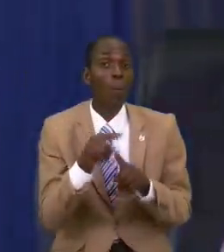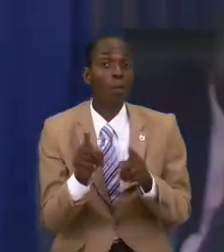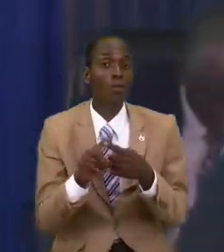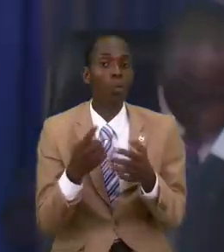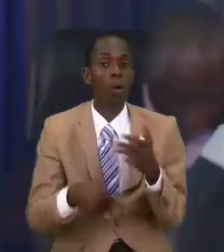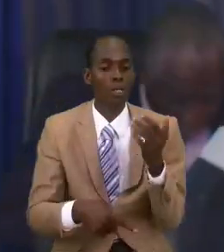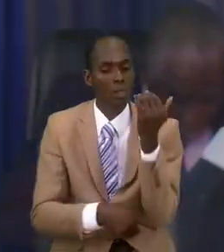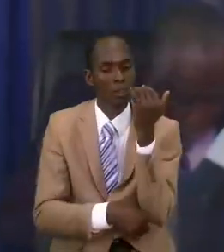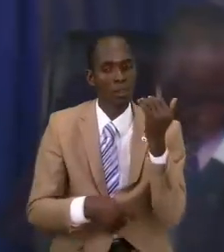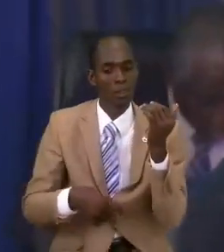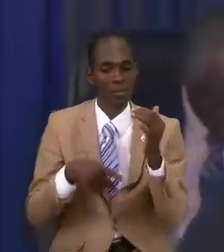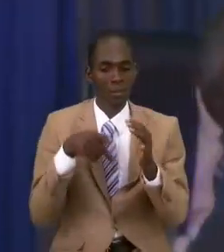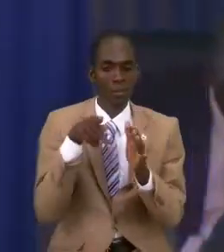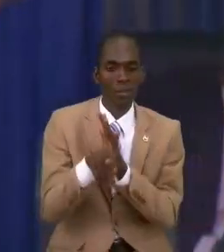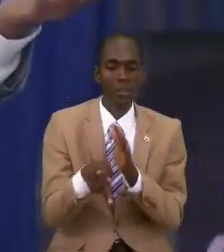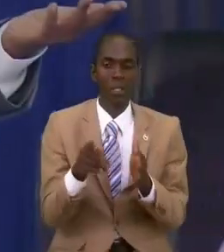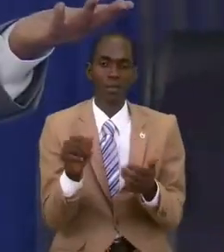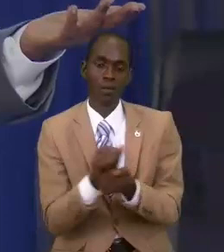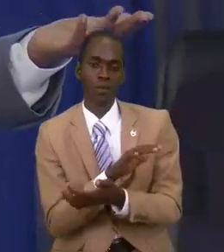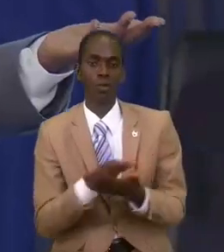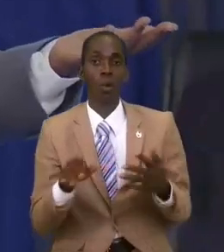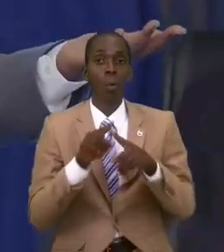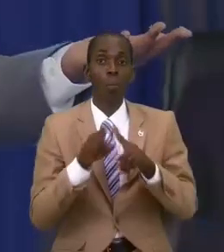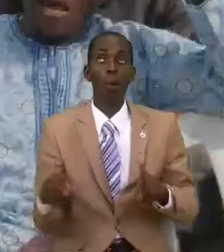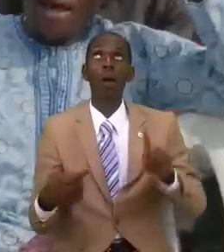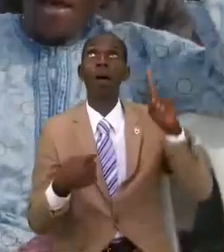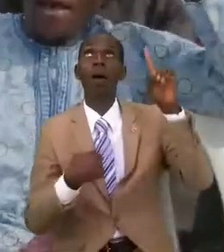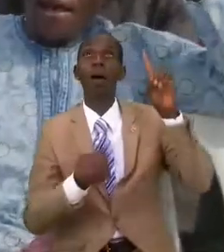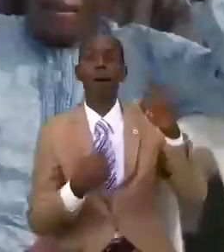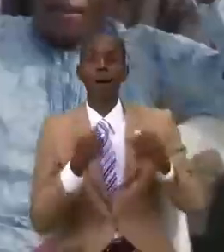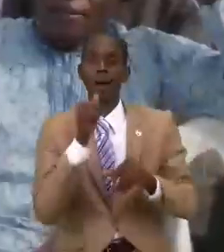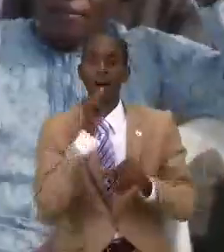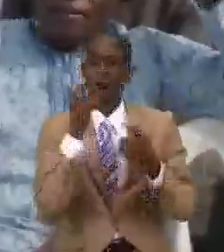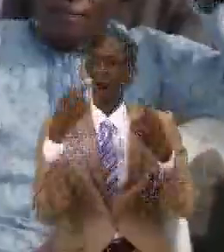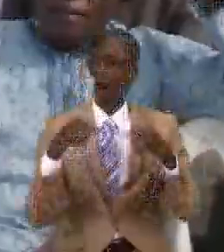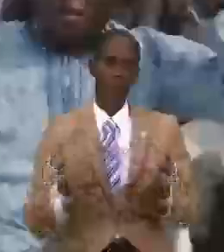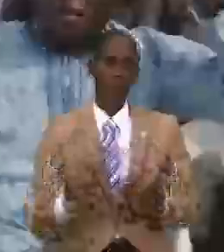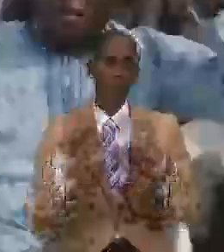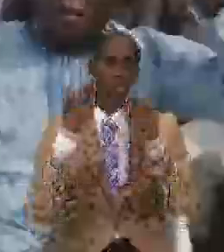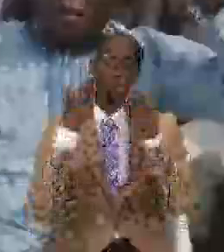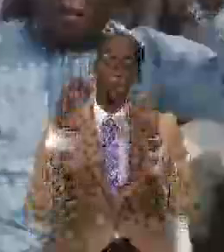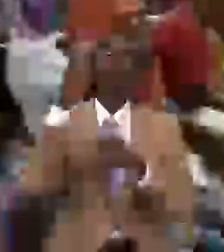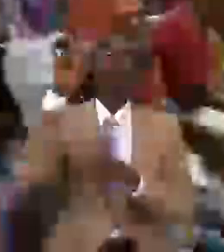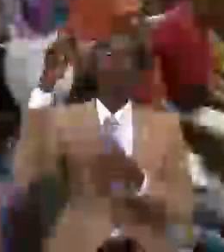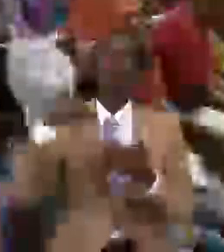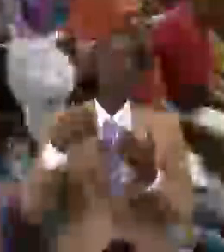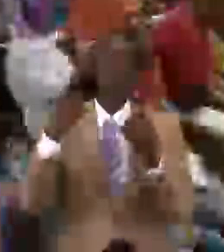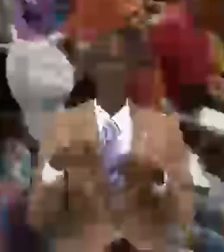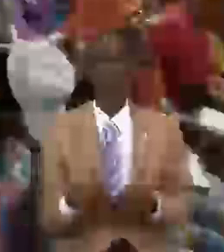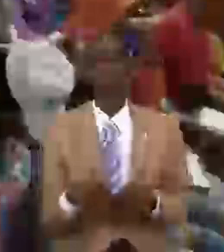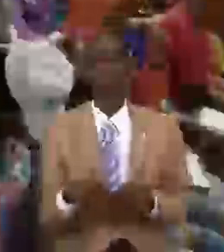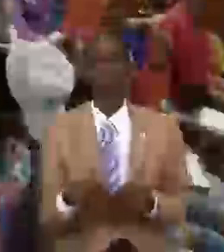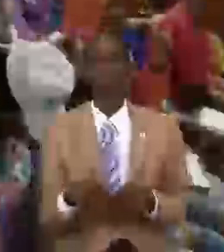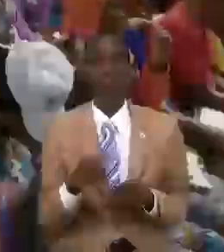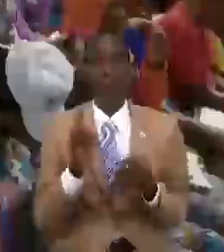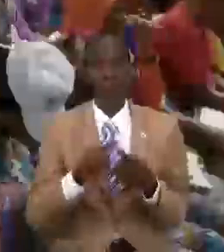I am come." Thank God he has come. To you there, he'll come today. To you there,